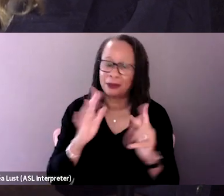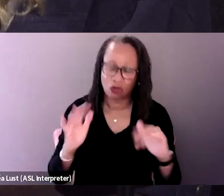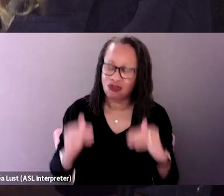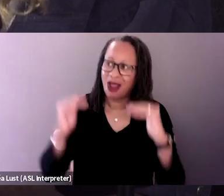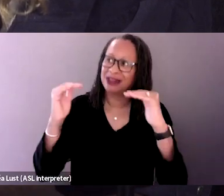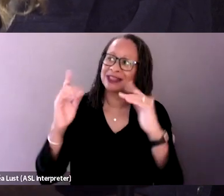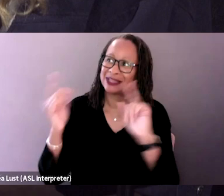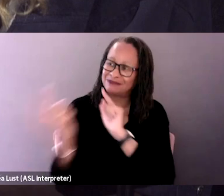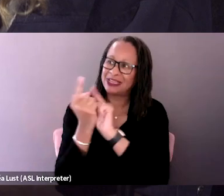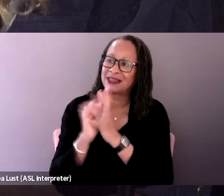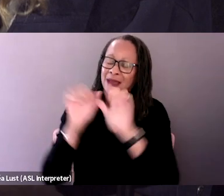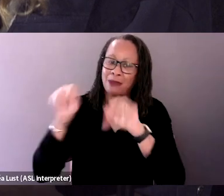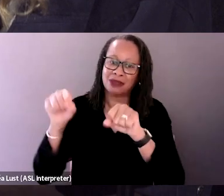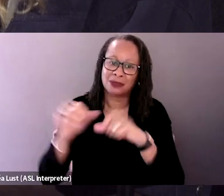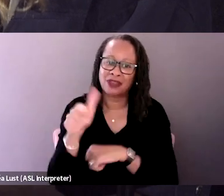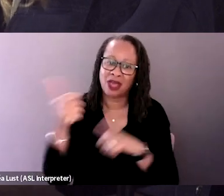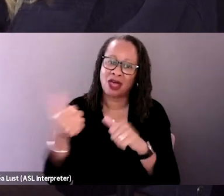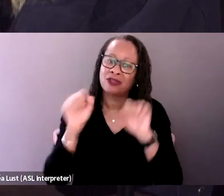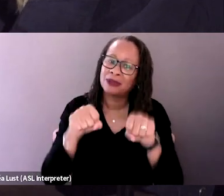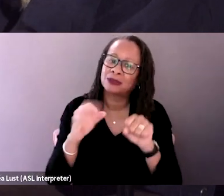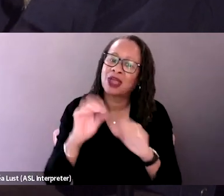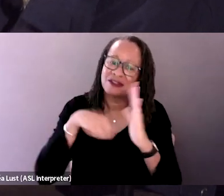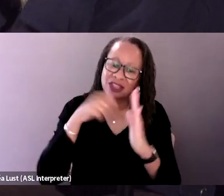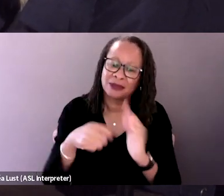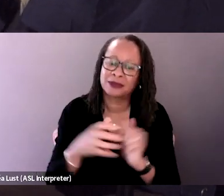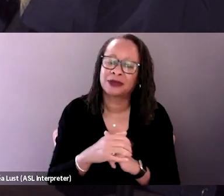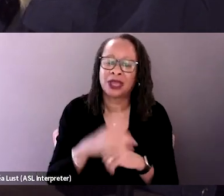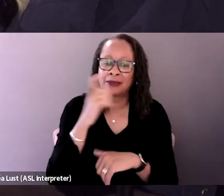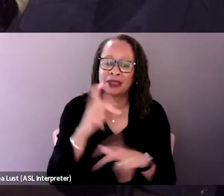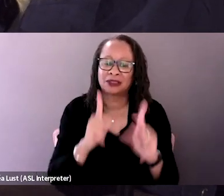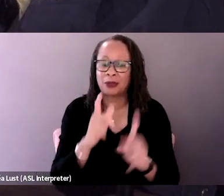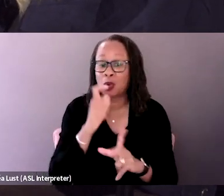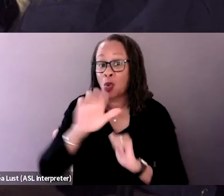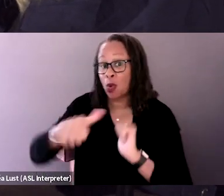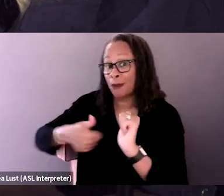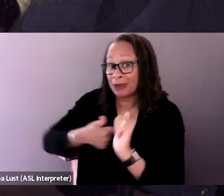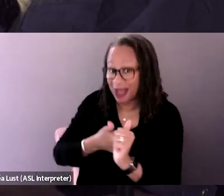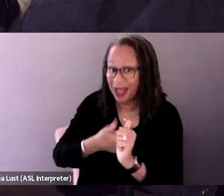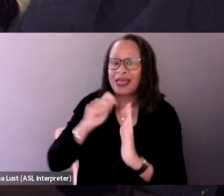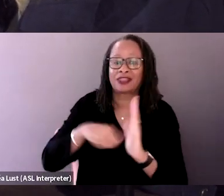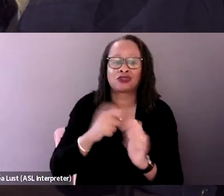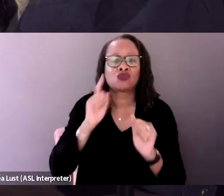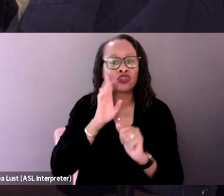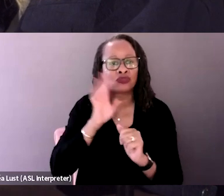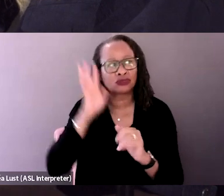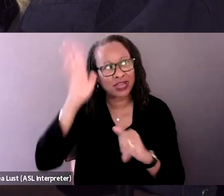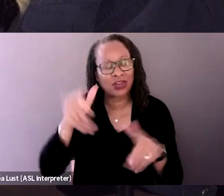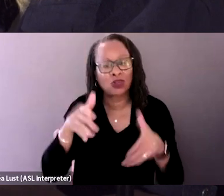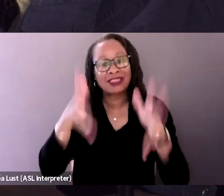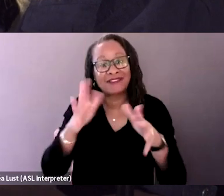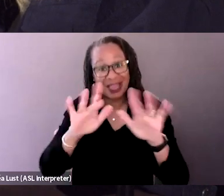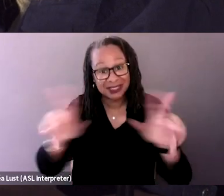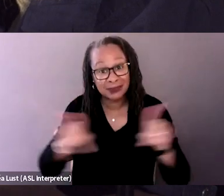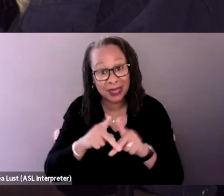other possibility of the camera, because the people who were behind the camera were creating that opportunity for them,